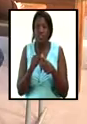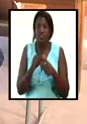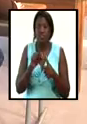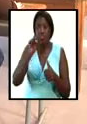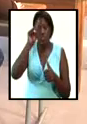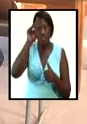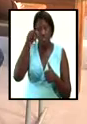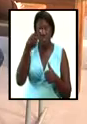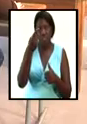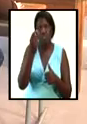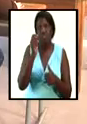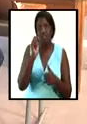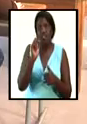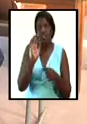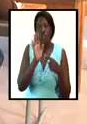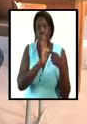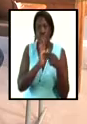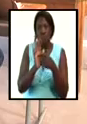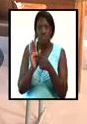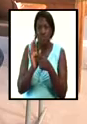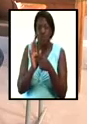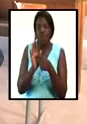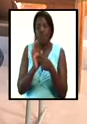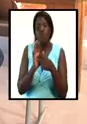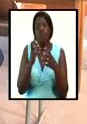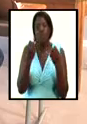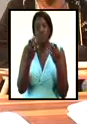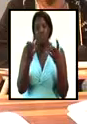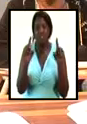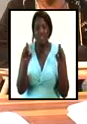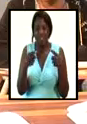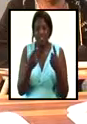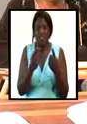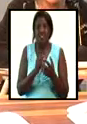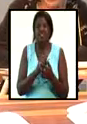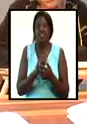its plural, and only the two of you will know.